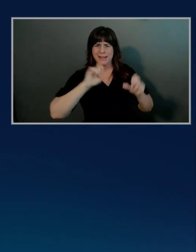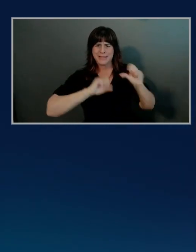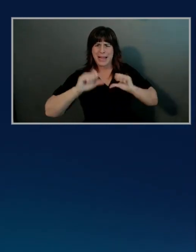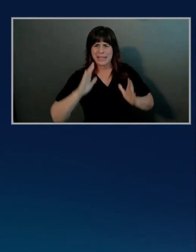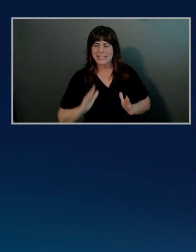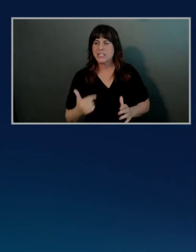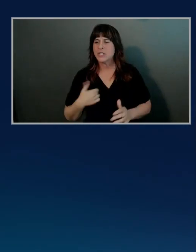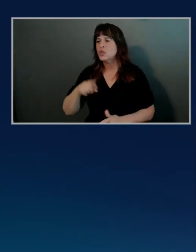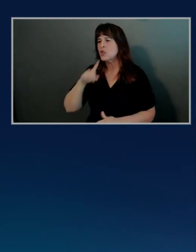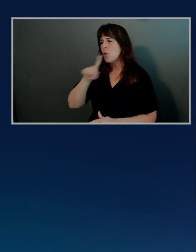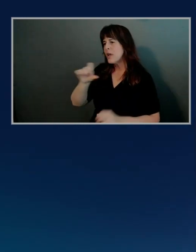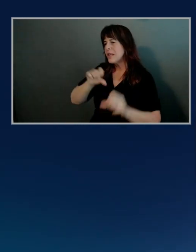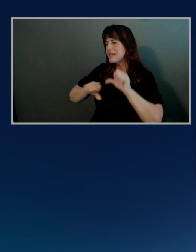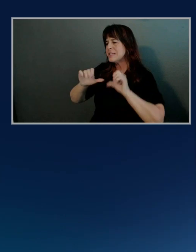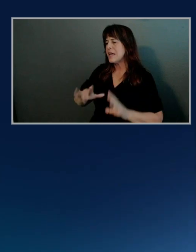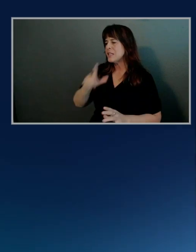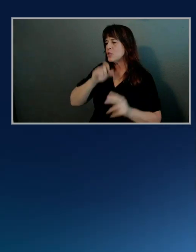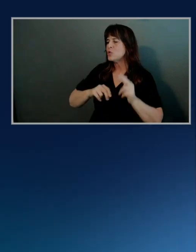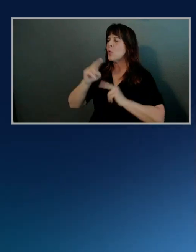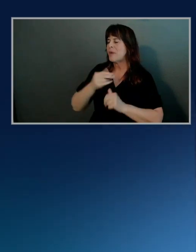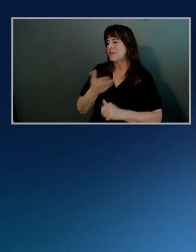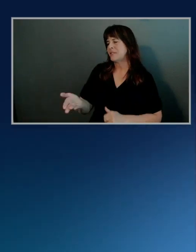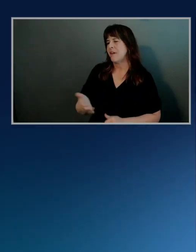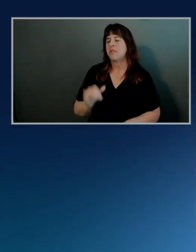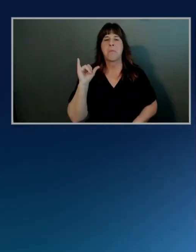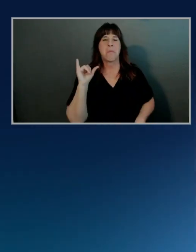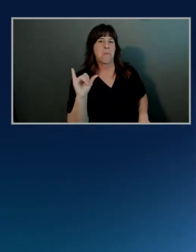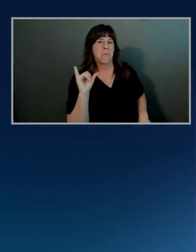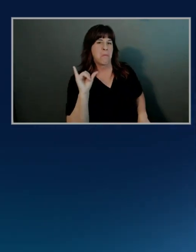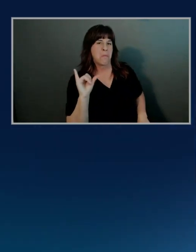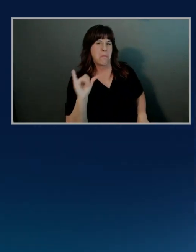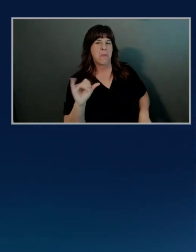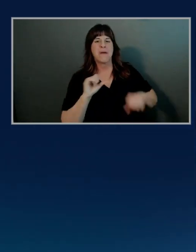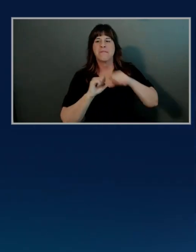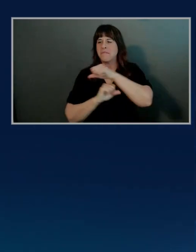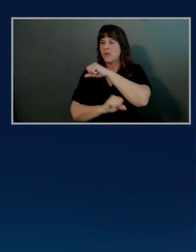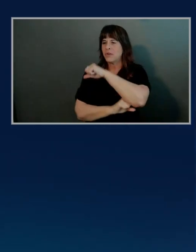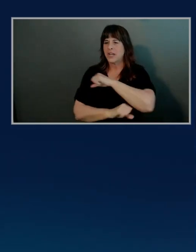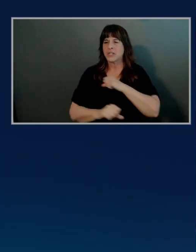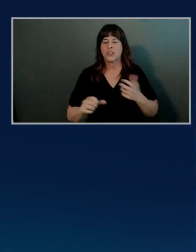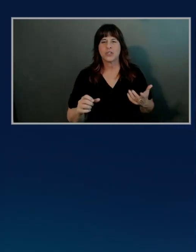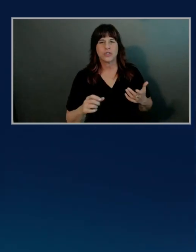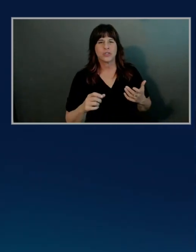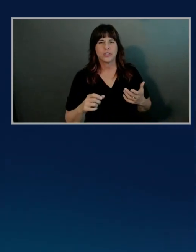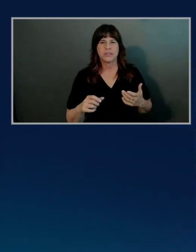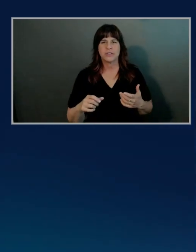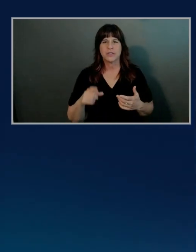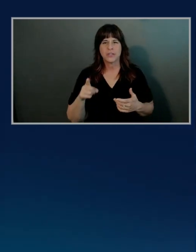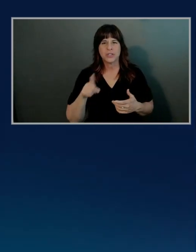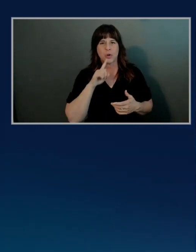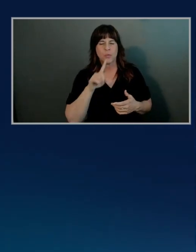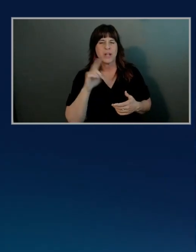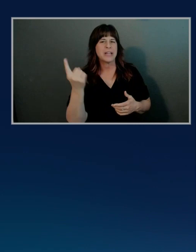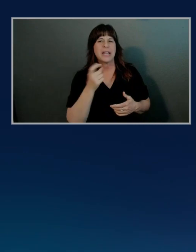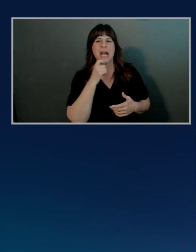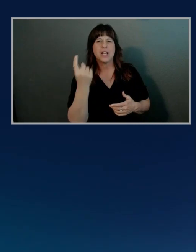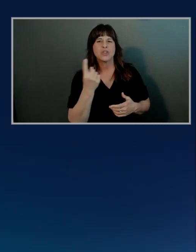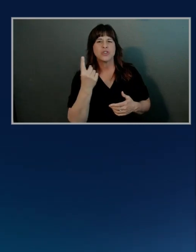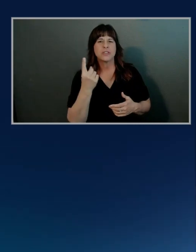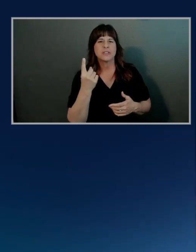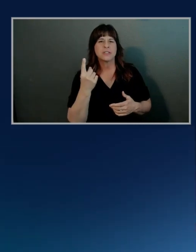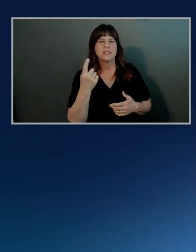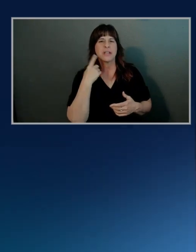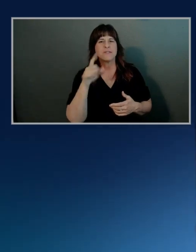basically it's a scientist who builds stuff. Yeah, applications. Okay. Yeah. So you do coding. I do a lot of coding. A lot of coding. So it's not just theoretical stuff. It's actually